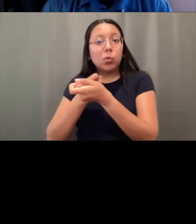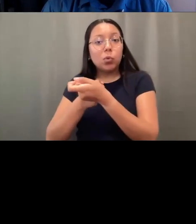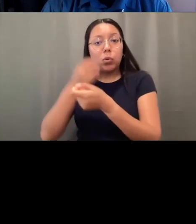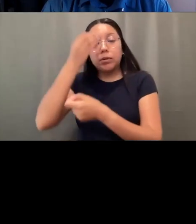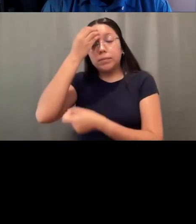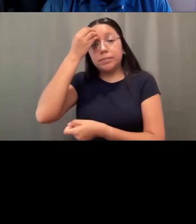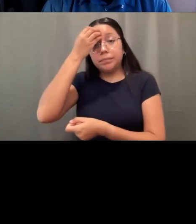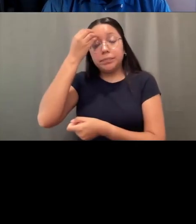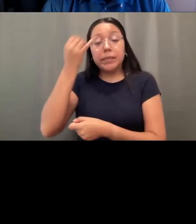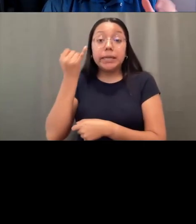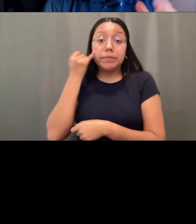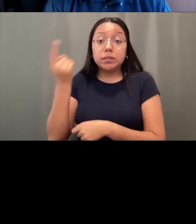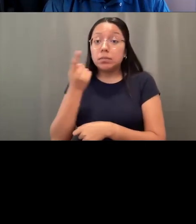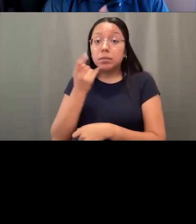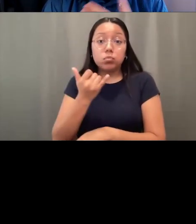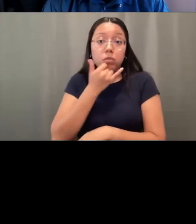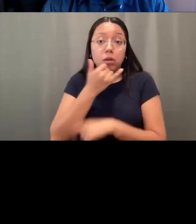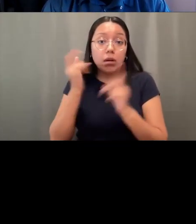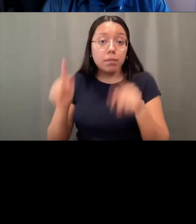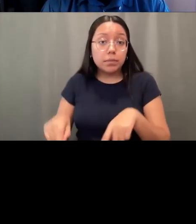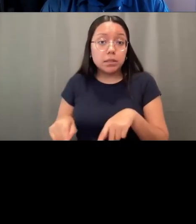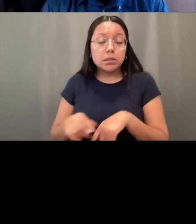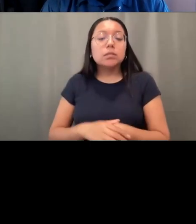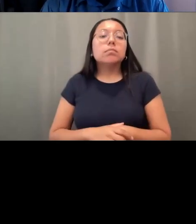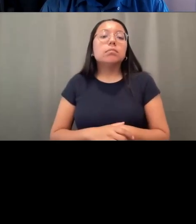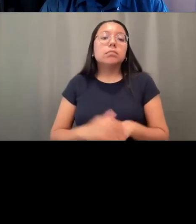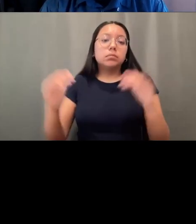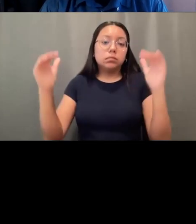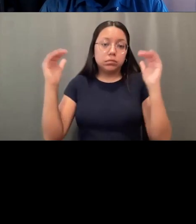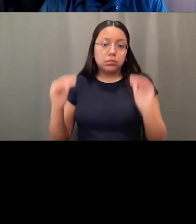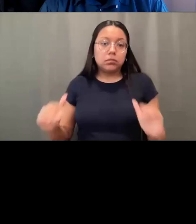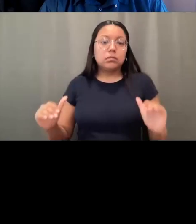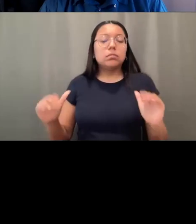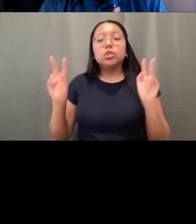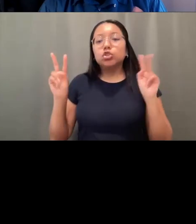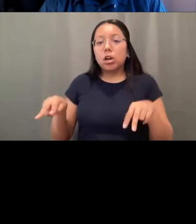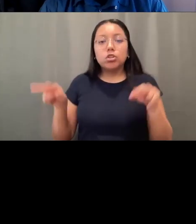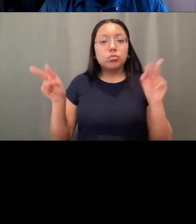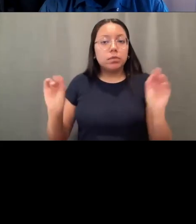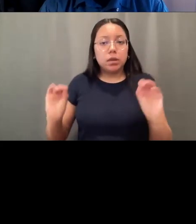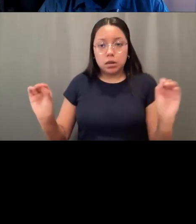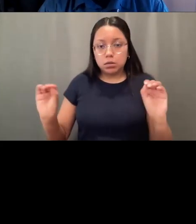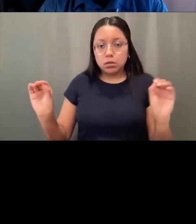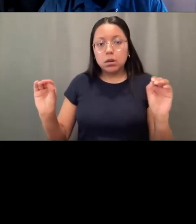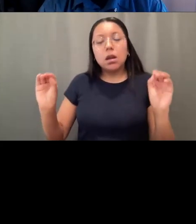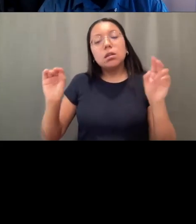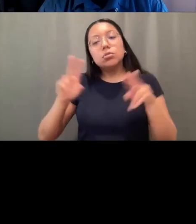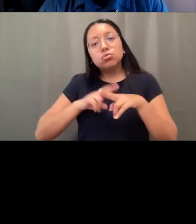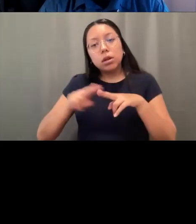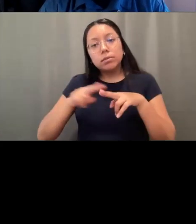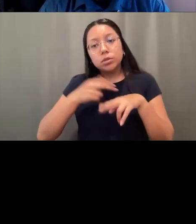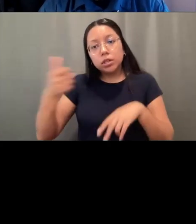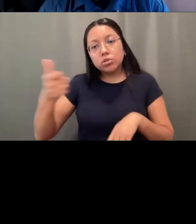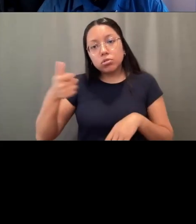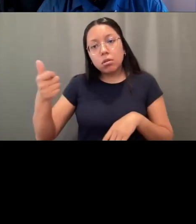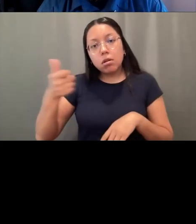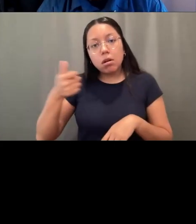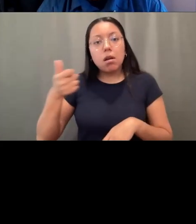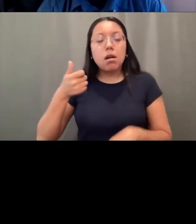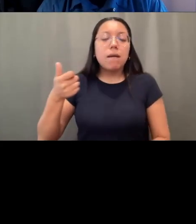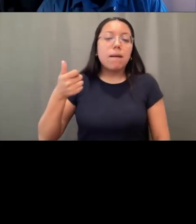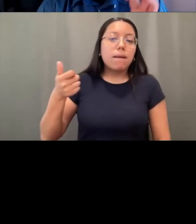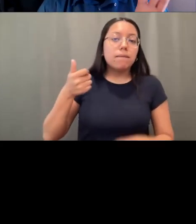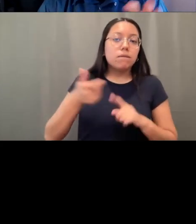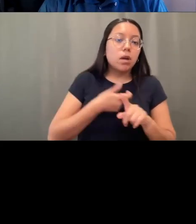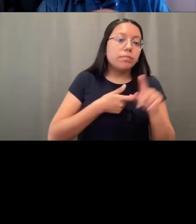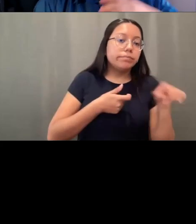something happens? Can we offer judgment-free transportation to and from places, wherever those to and froms